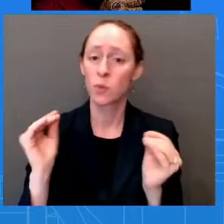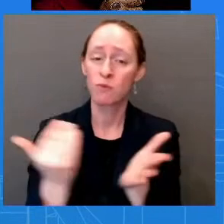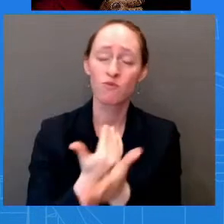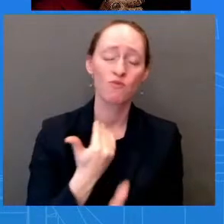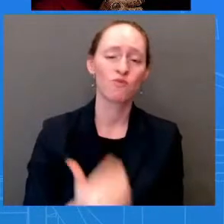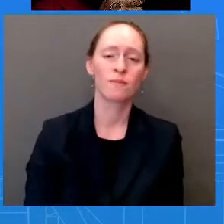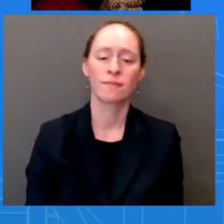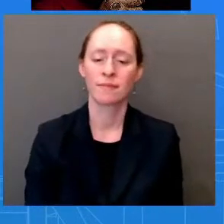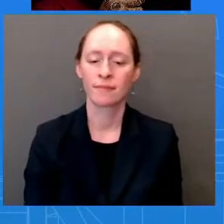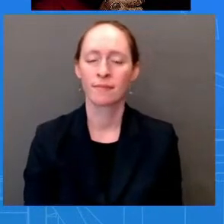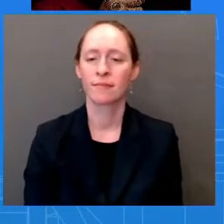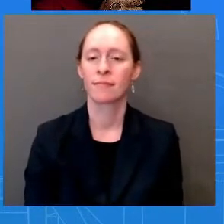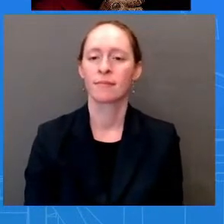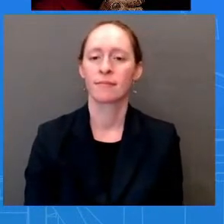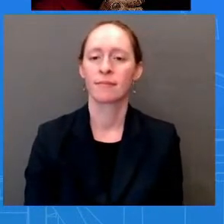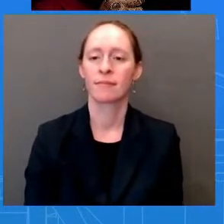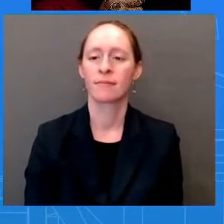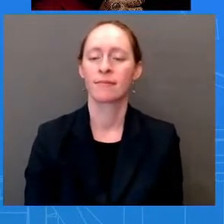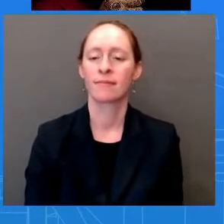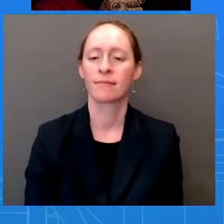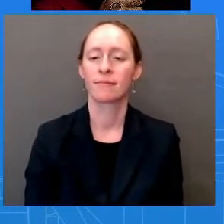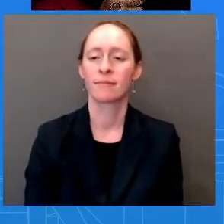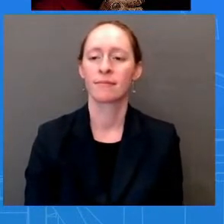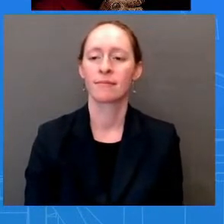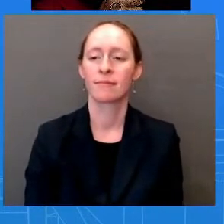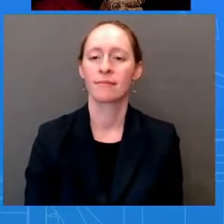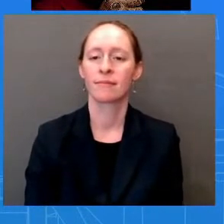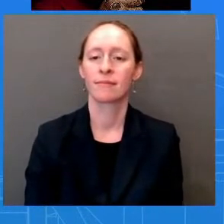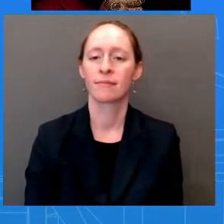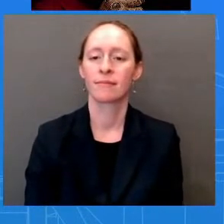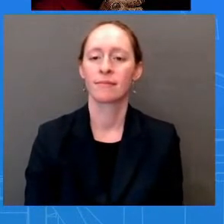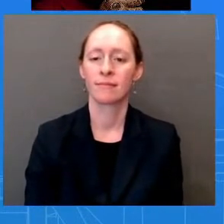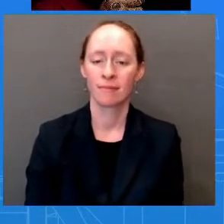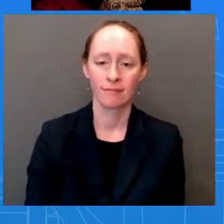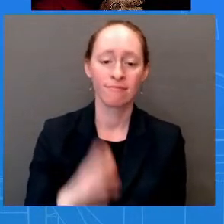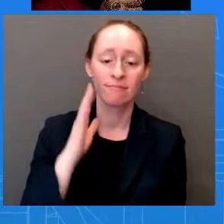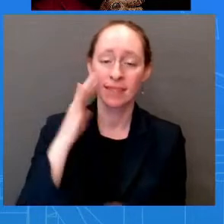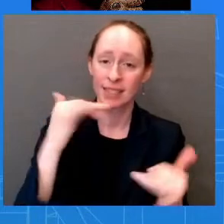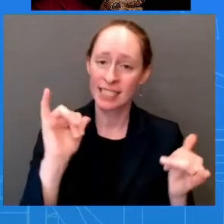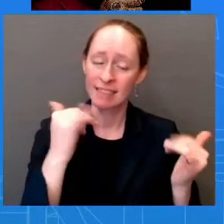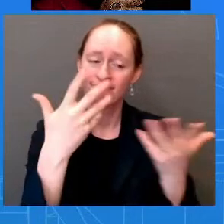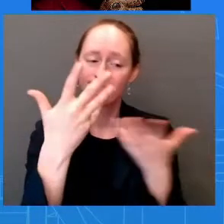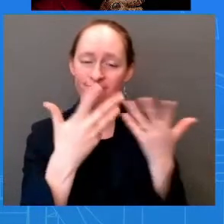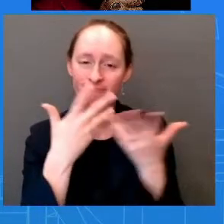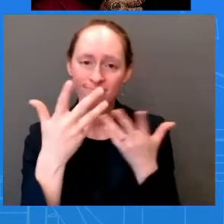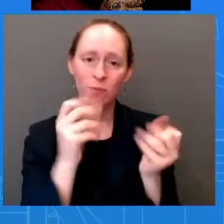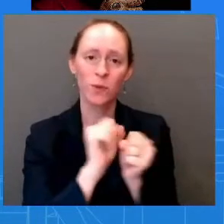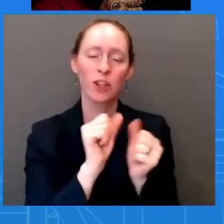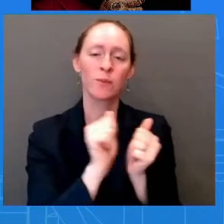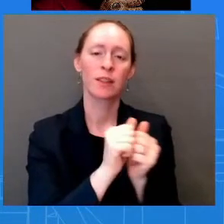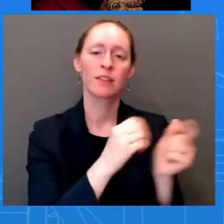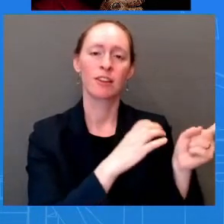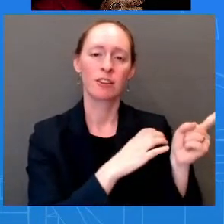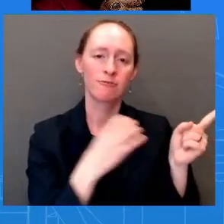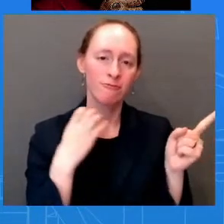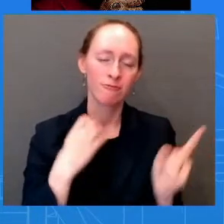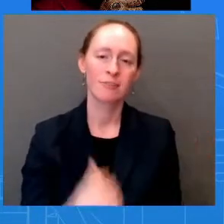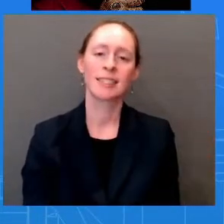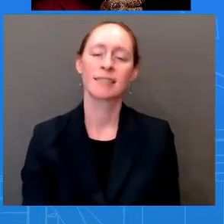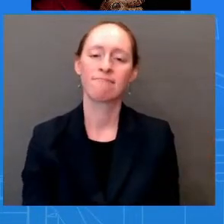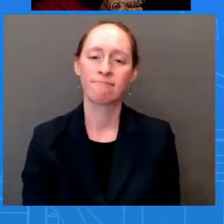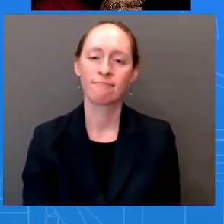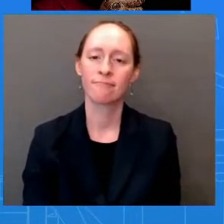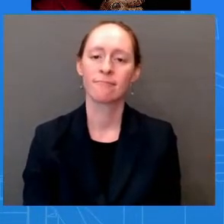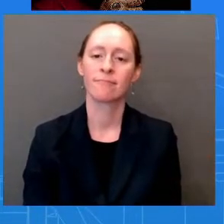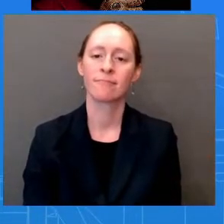we're going to continue to have those conversations with Congress, and once we will convey the view, we